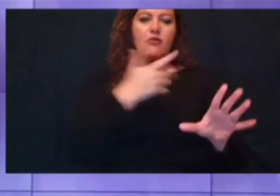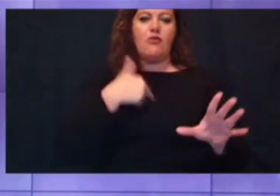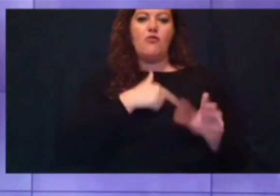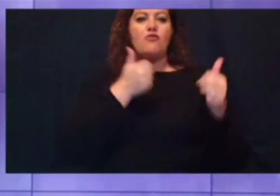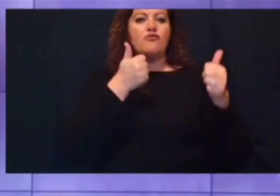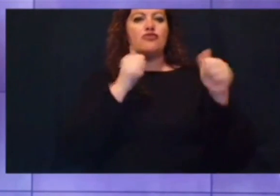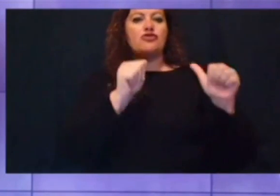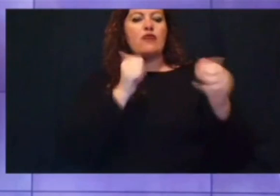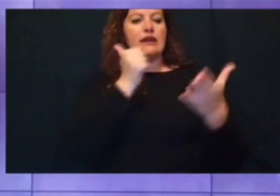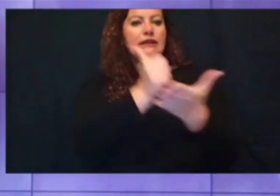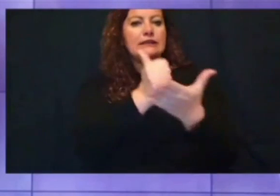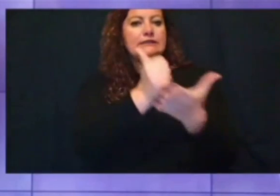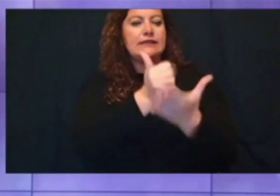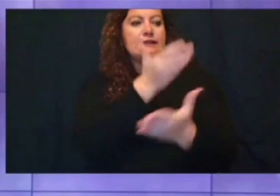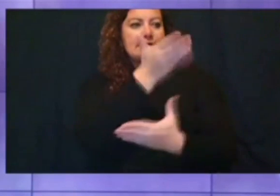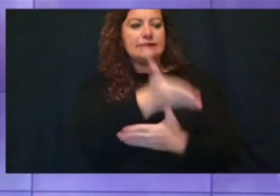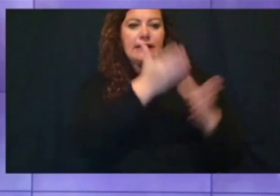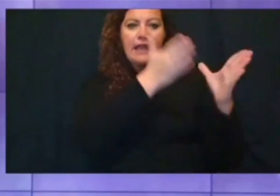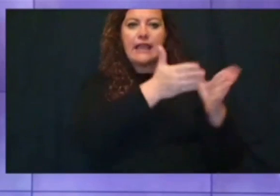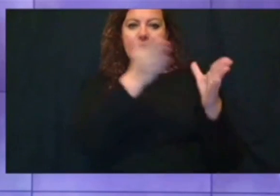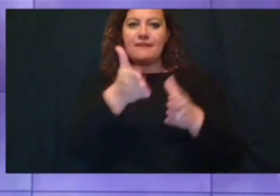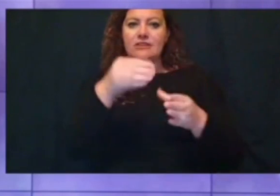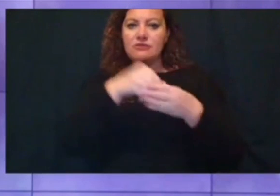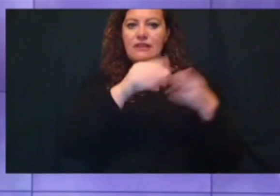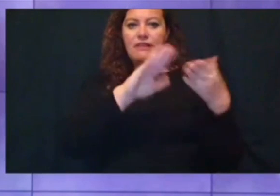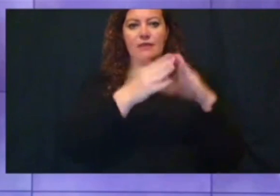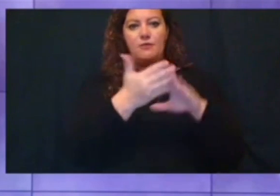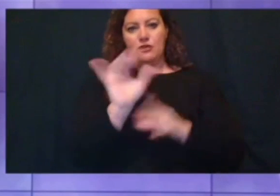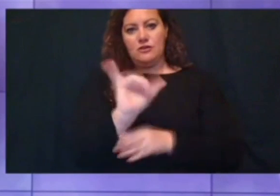assist individuals in our community as well.